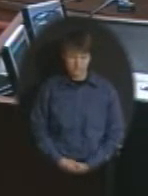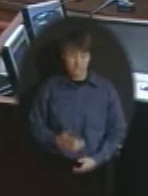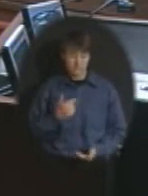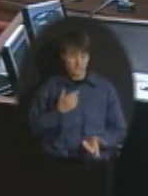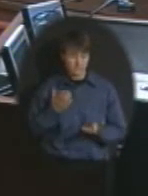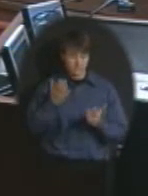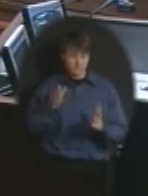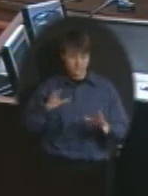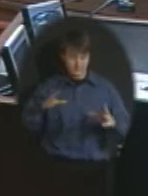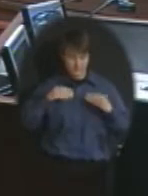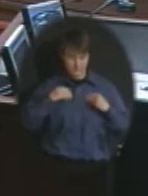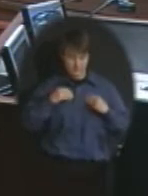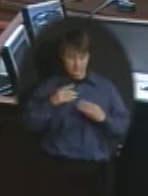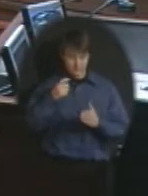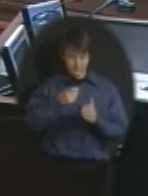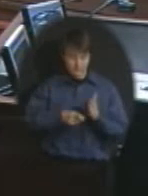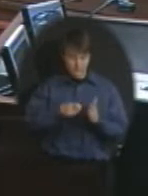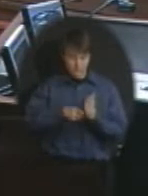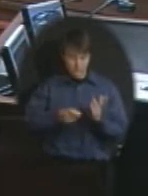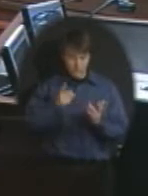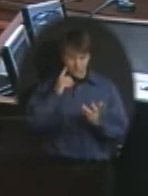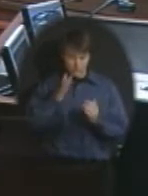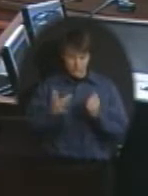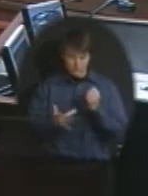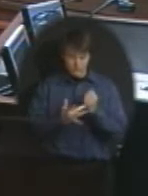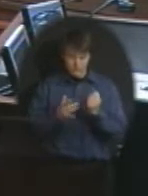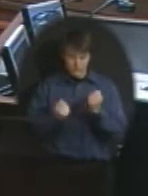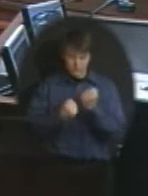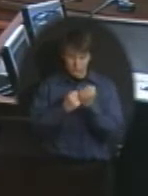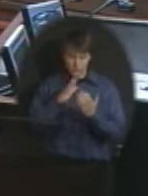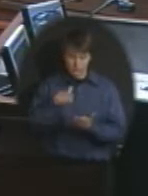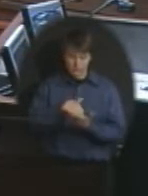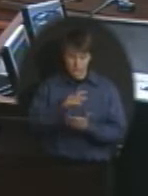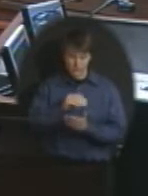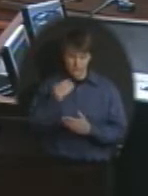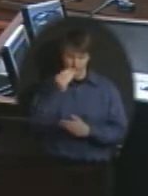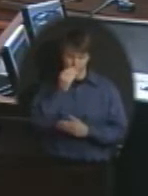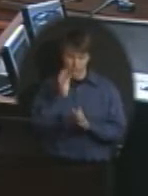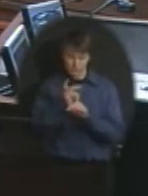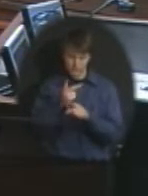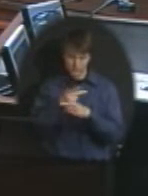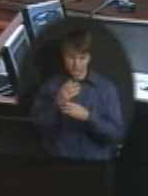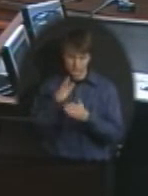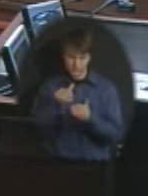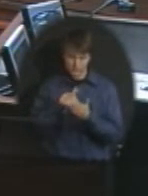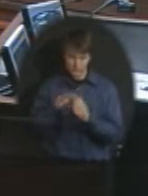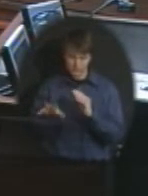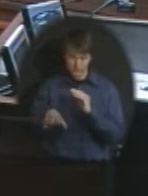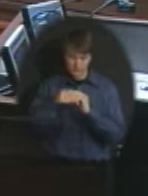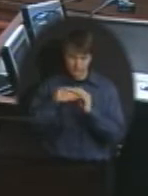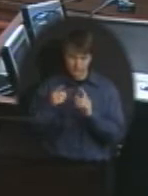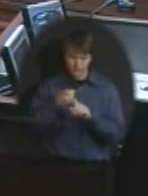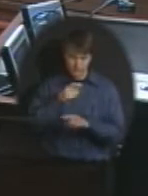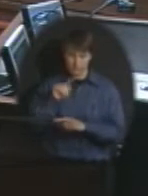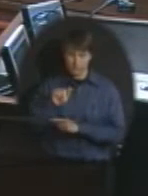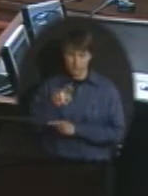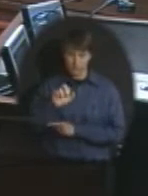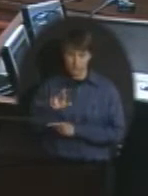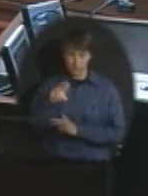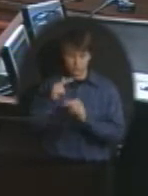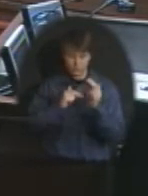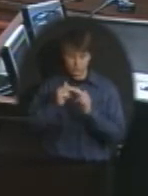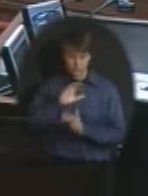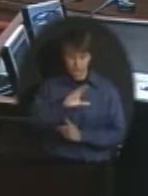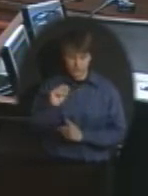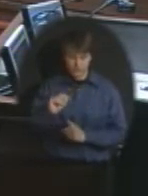I'll move to accept the fee proposal for the Technology Support Center and Food Production Center addition from Turner Construction Company